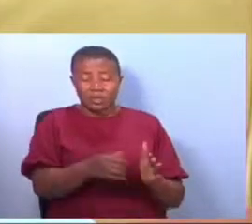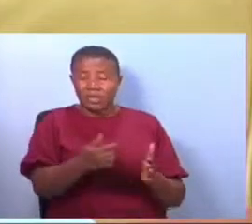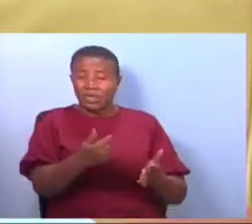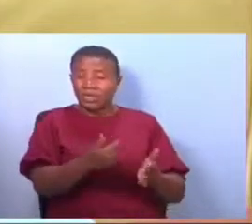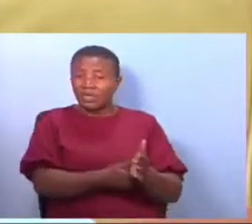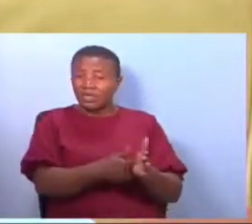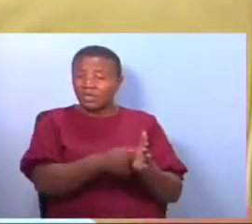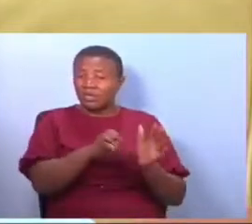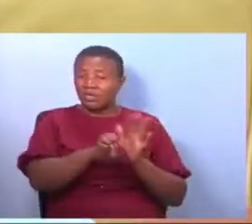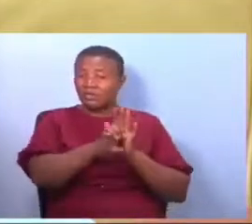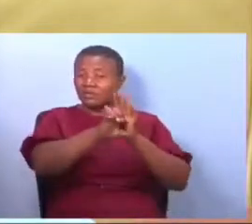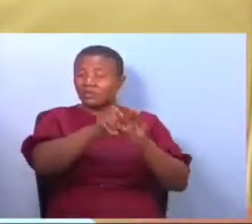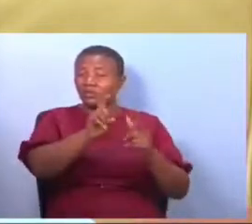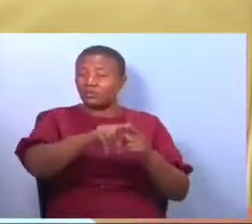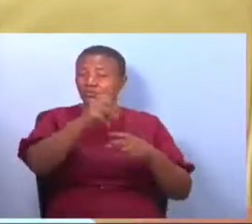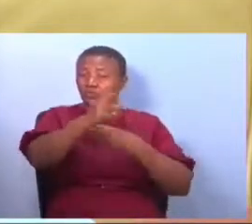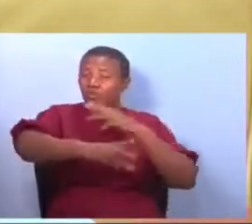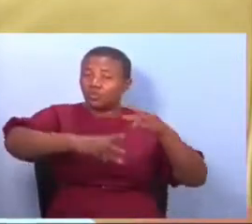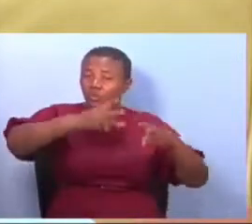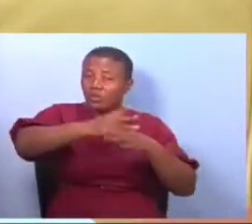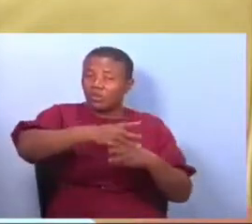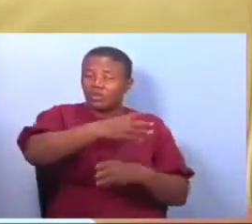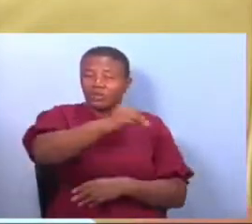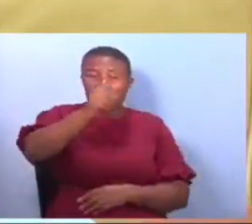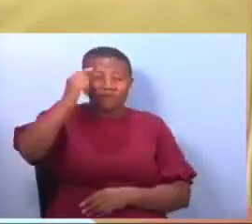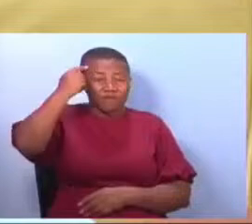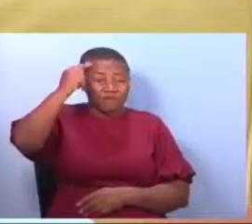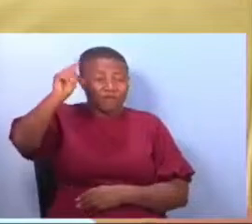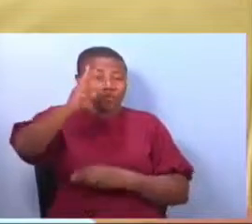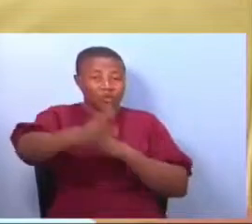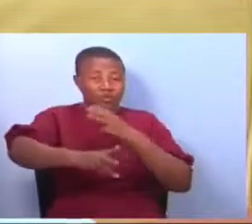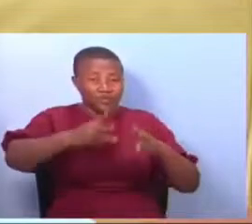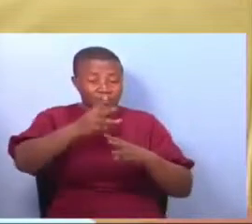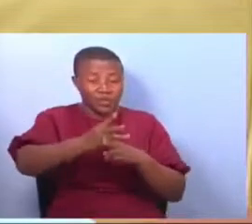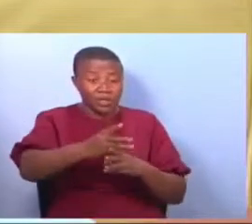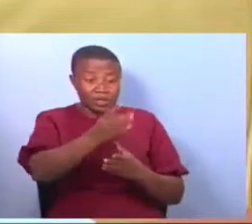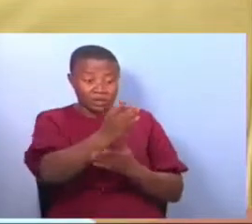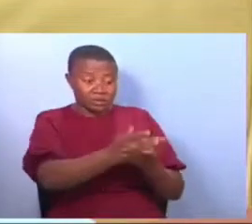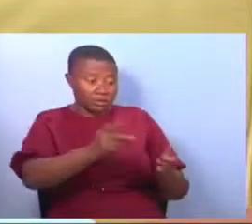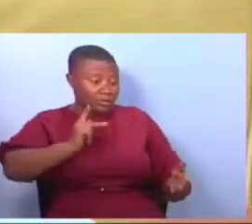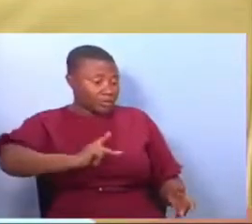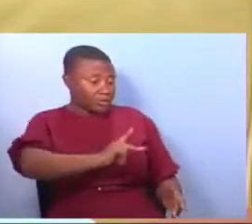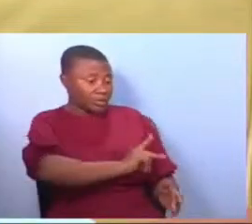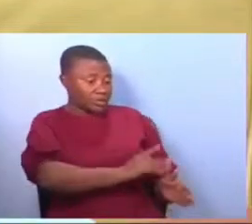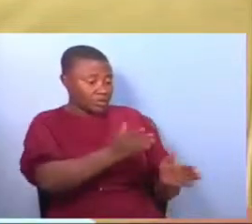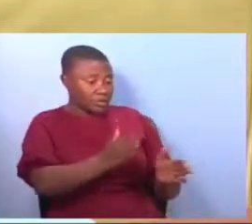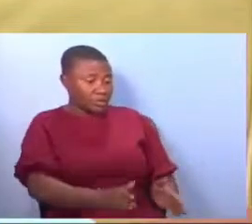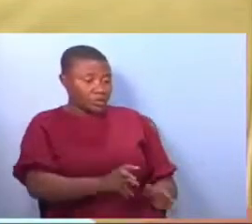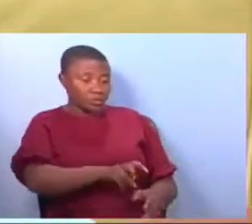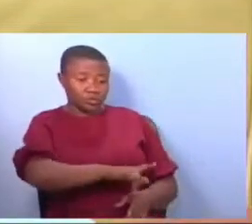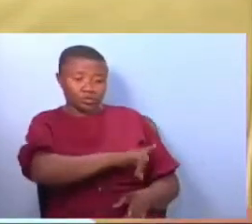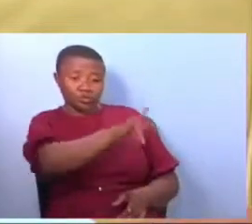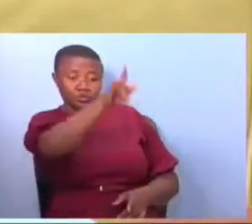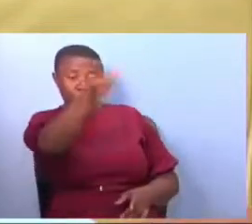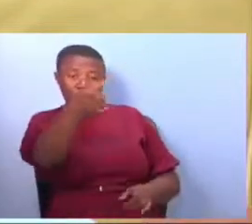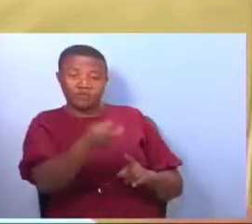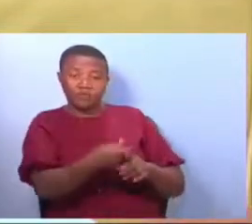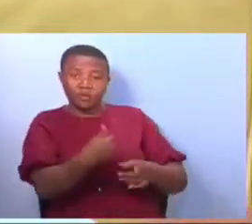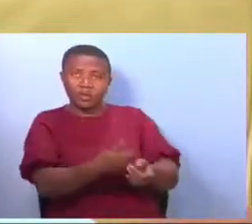world. And parliamentarians from Ghana are so respected. So, honorable